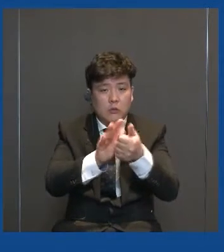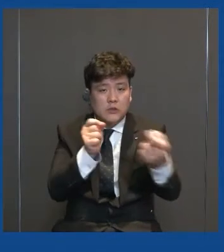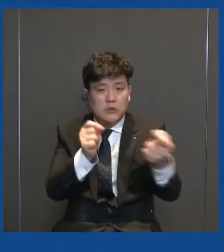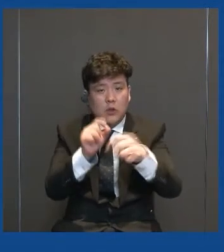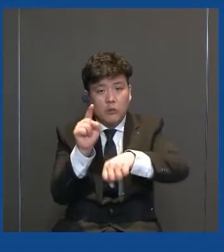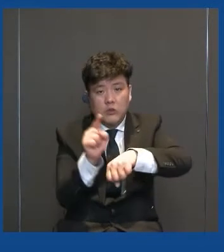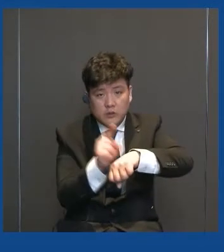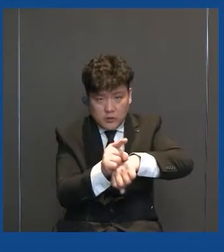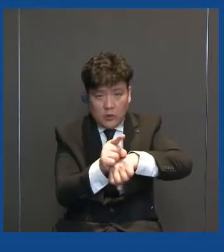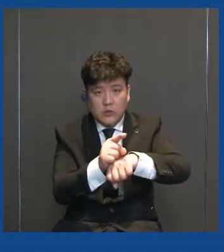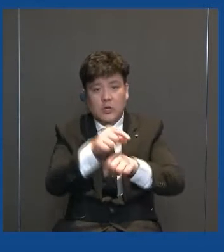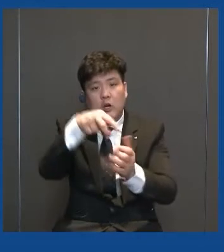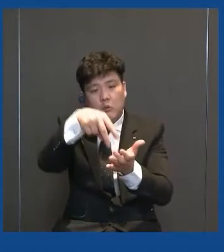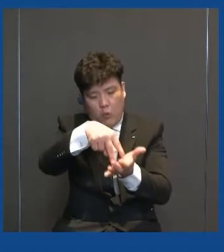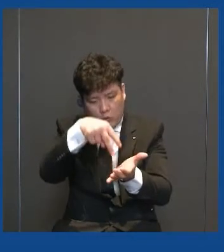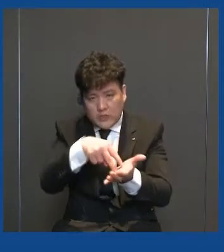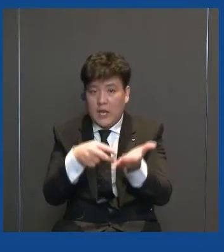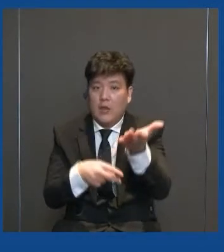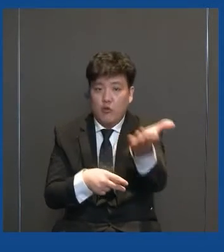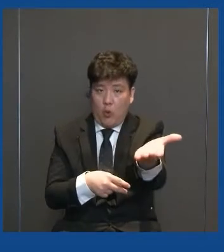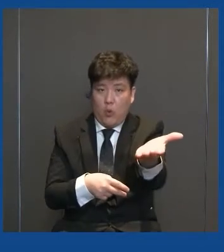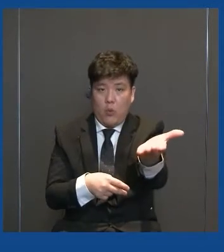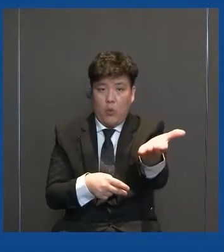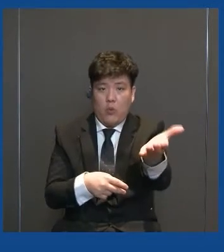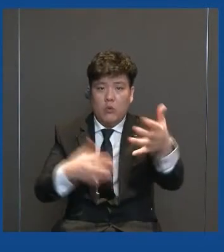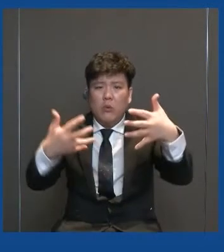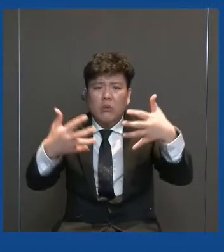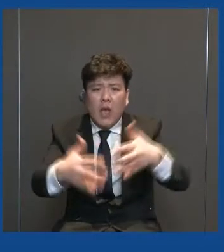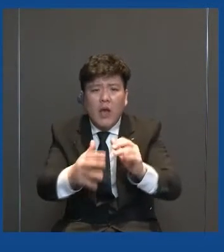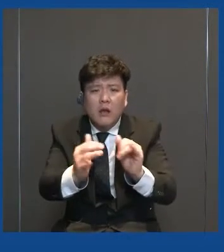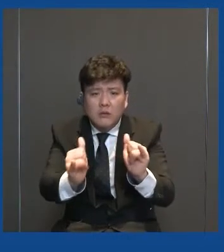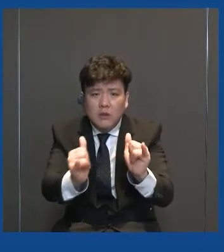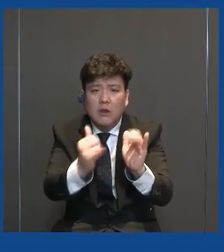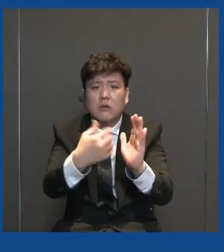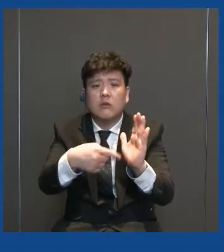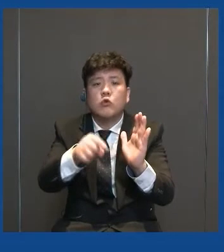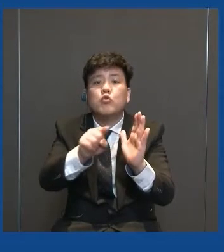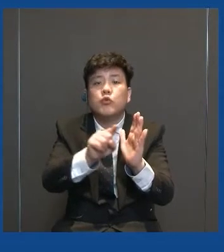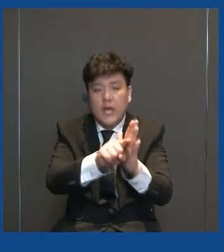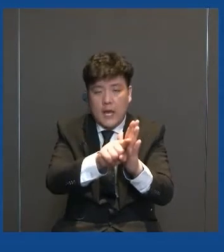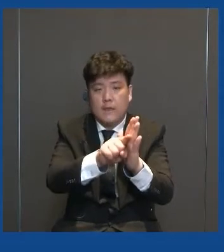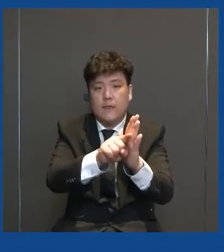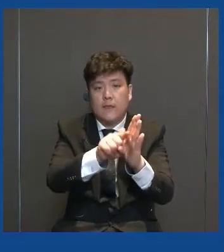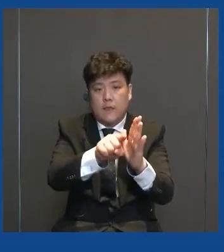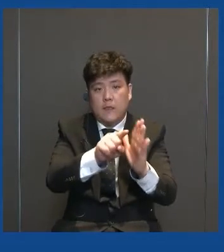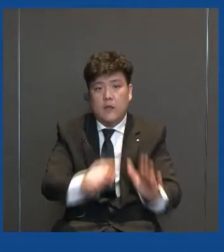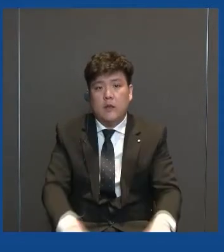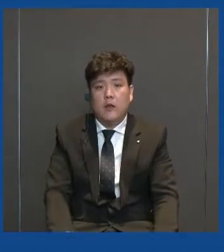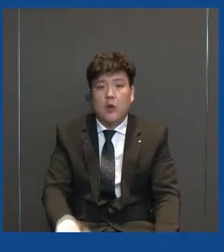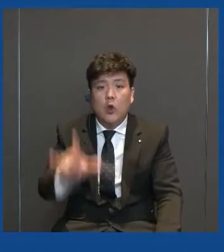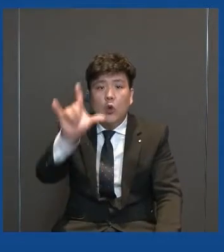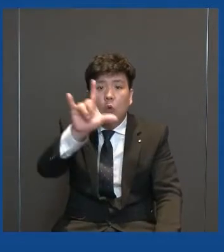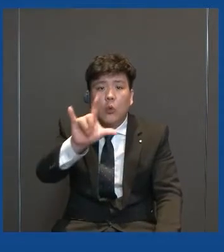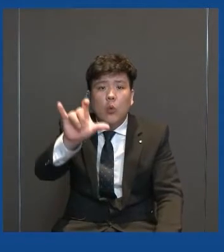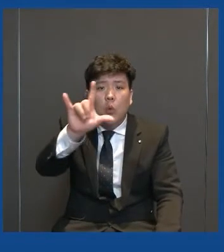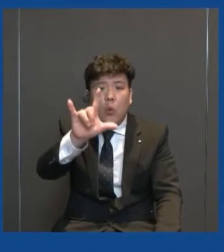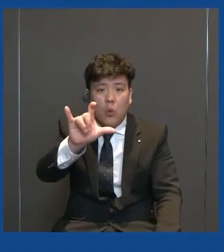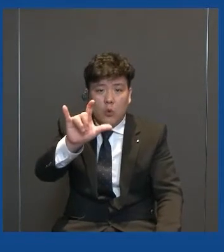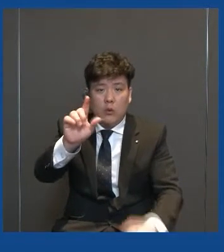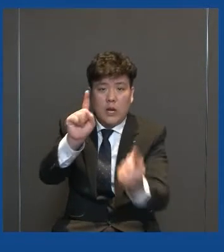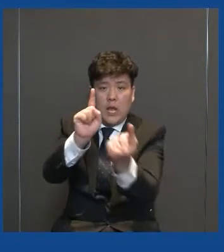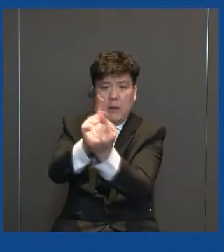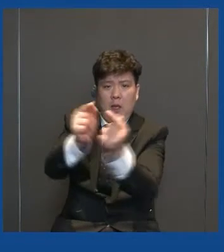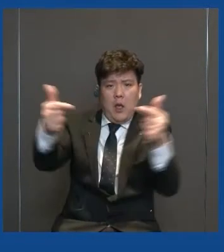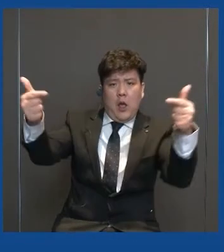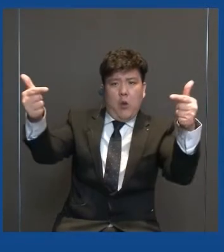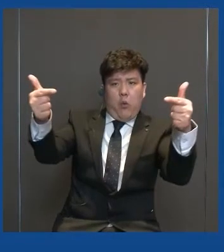COVID-19 to our vulnerable population. The fact that regular care and treatment at hospitals in general has been